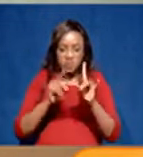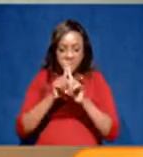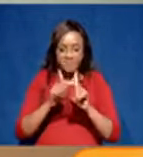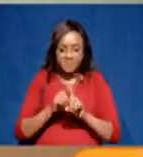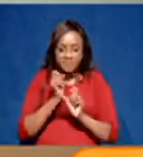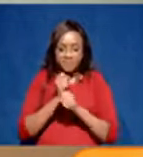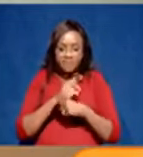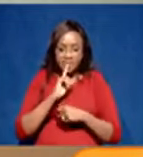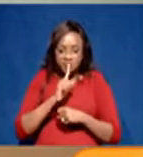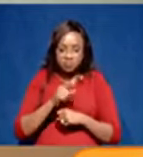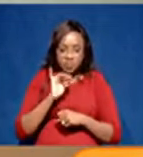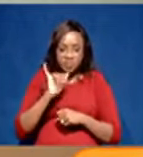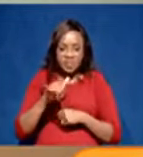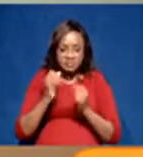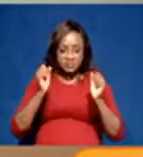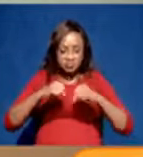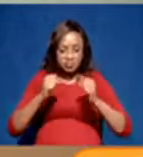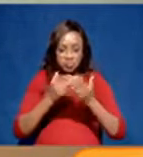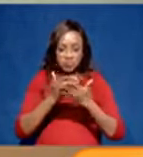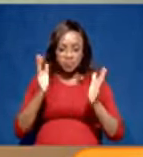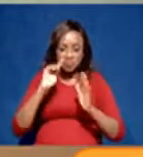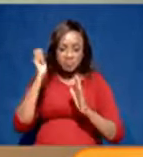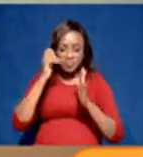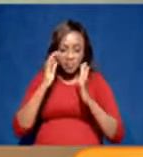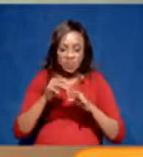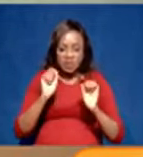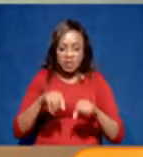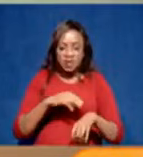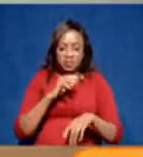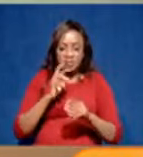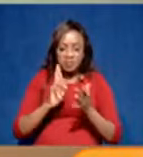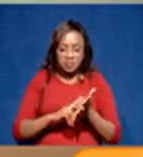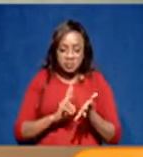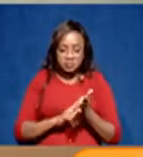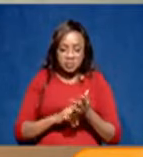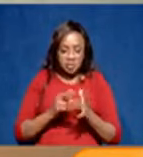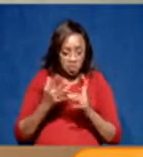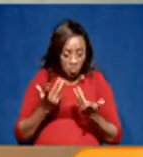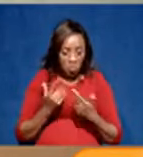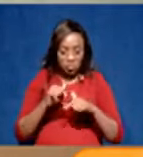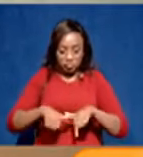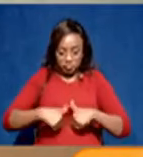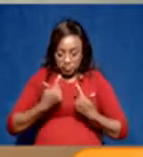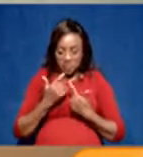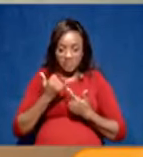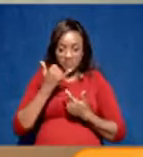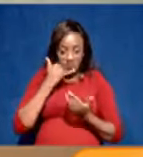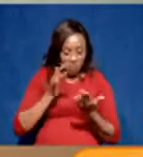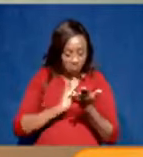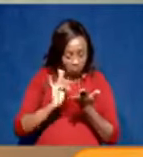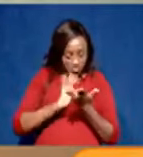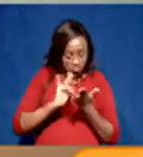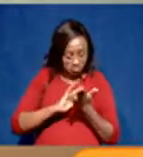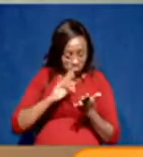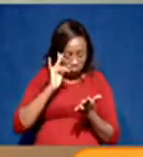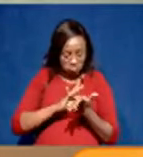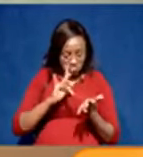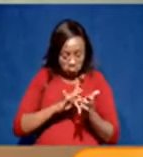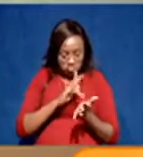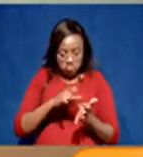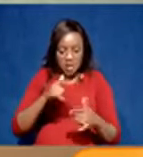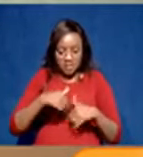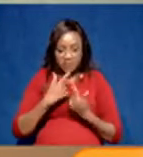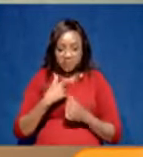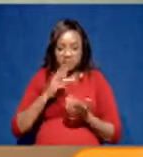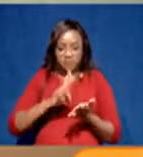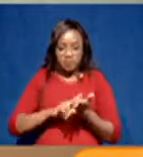possible for Kenyans to get registered. Actually, we are working to have a system that you self-register yourself on your mobile phone so that we take the shortest time possible to